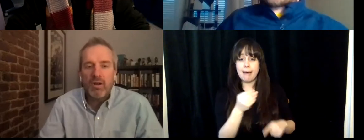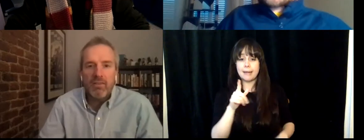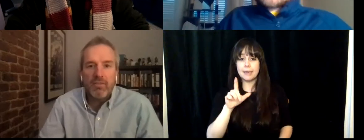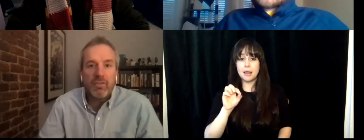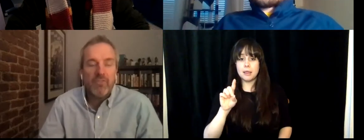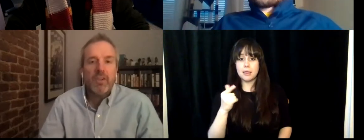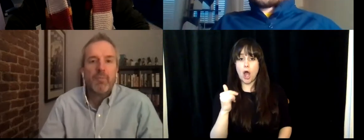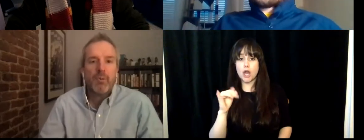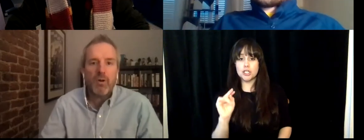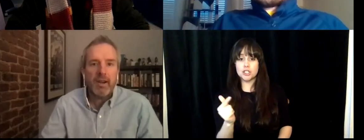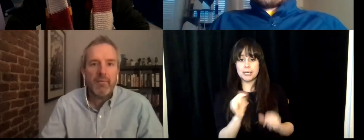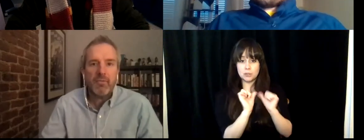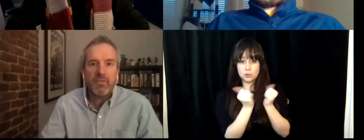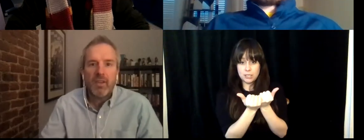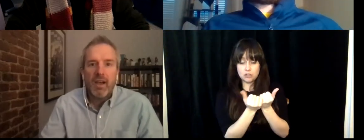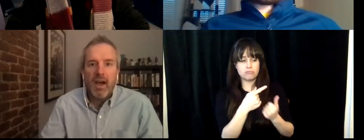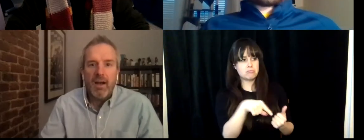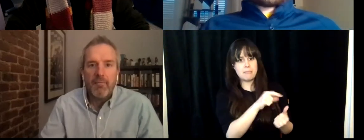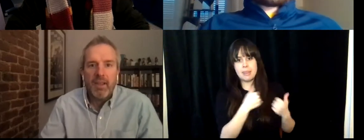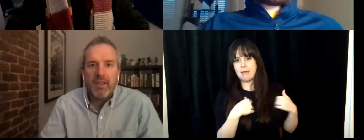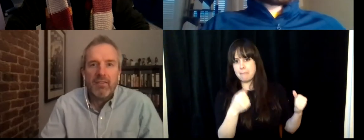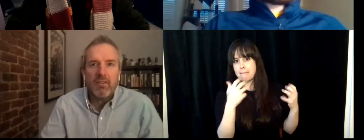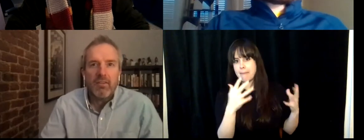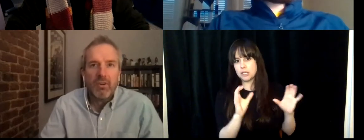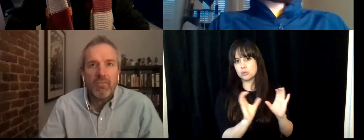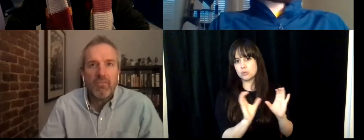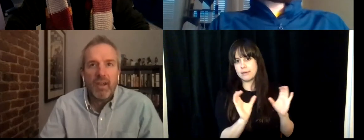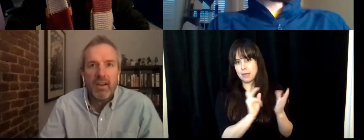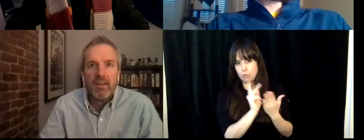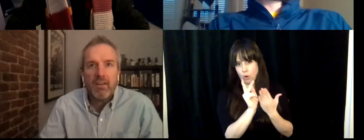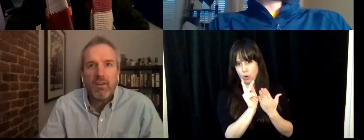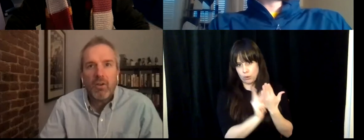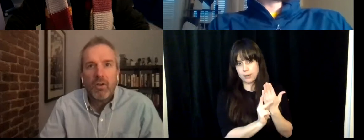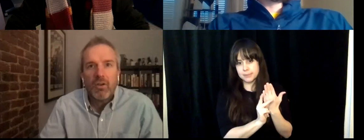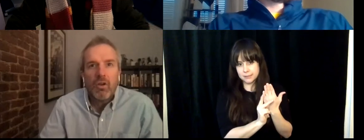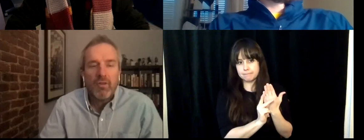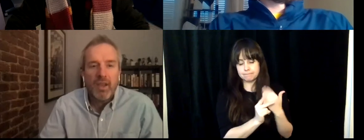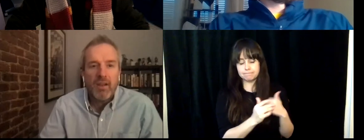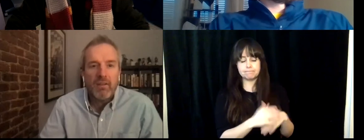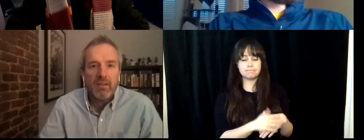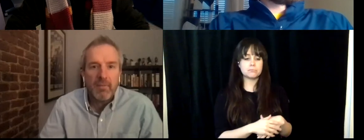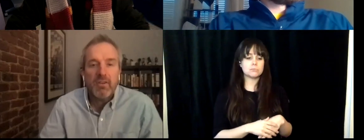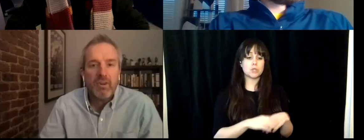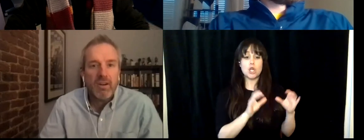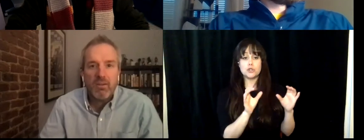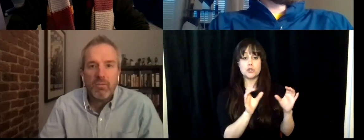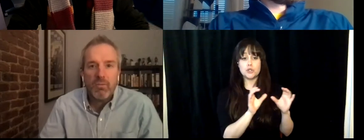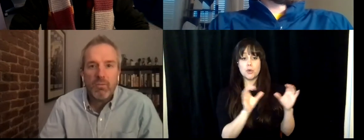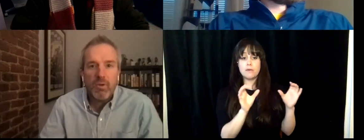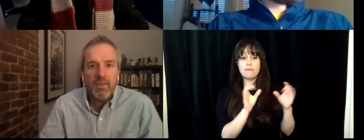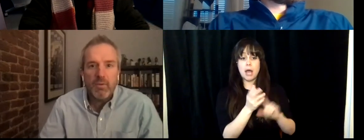of certificate programs, and certified hotel administrator is one that would be a